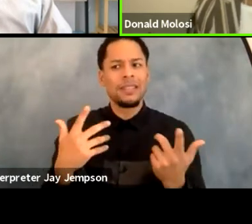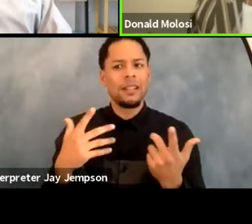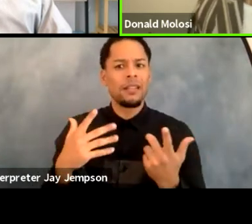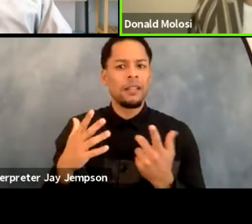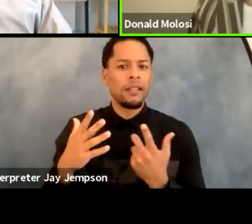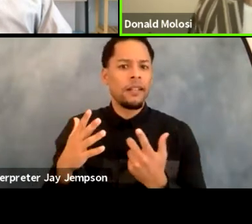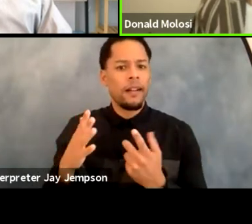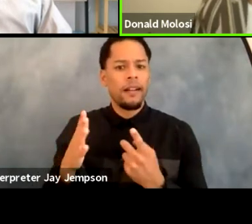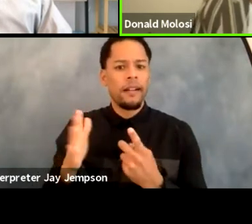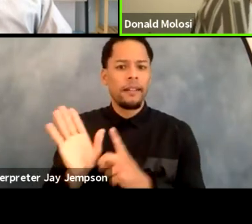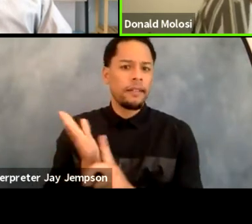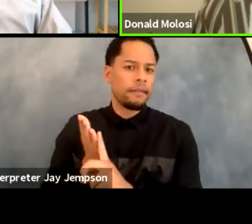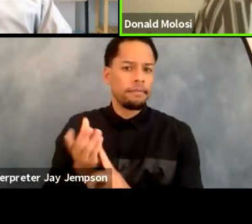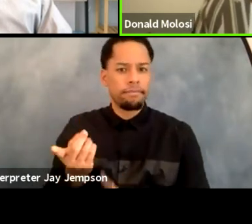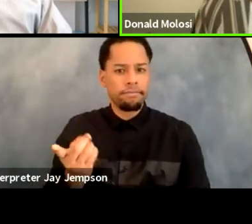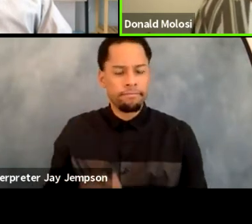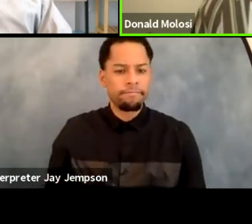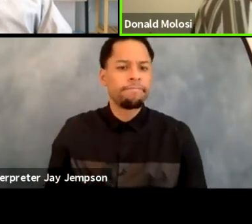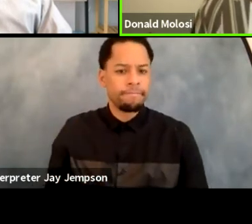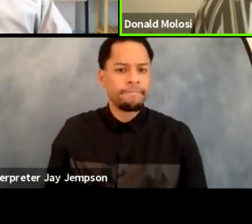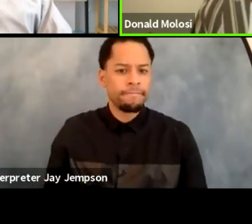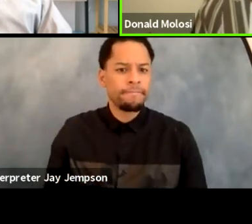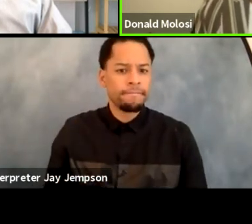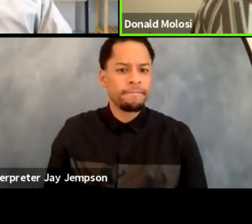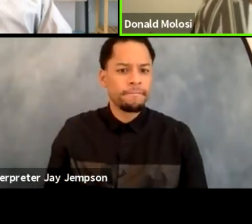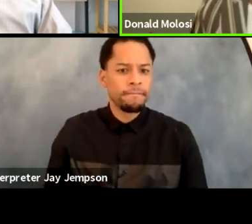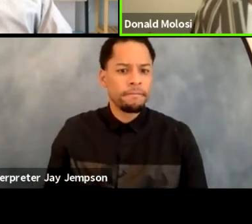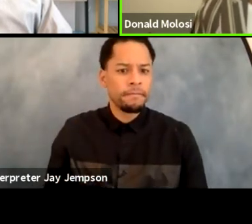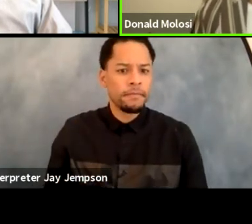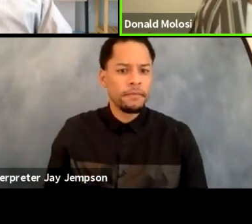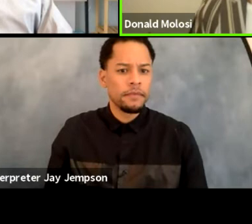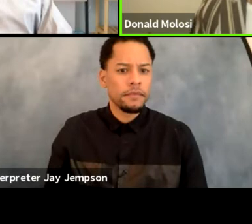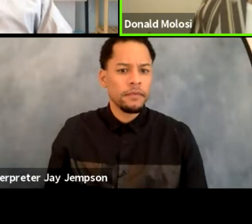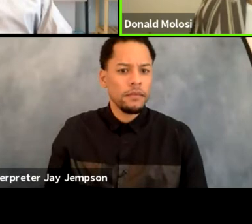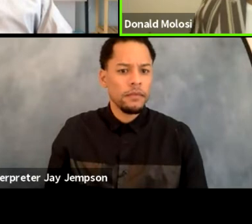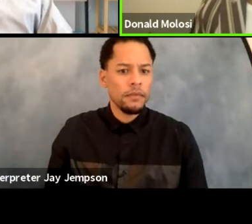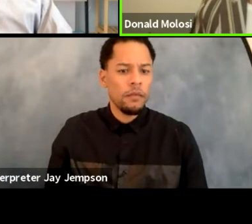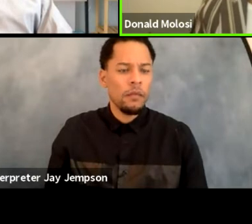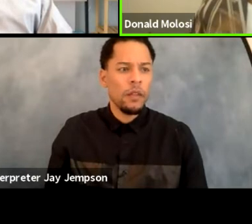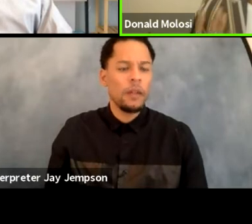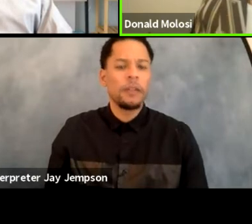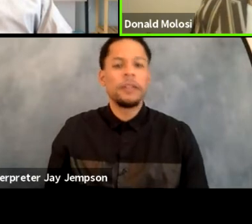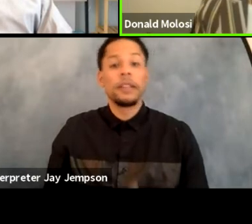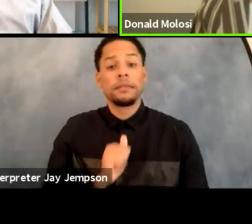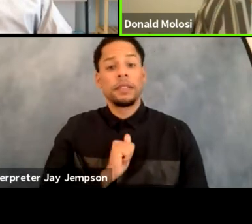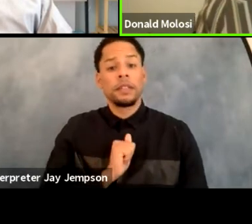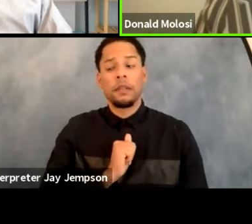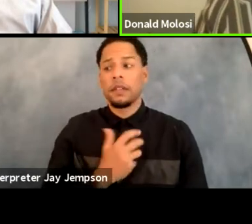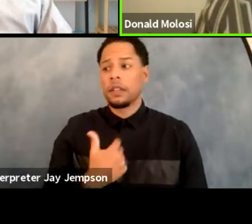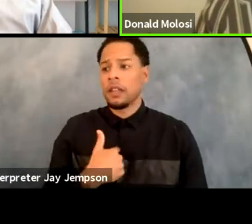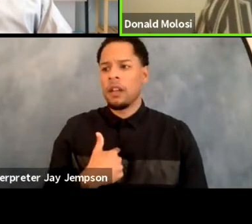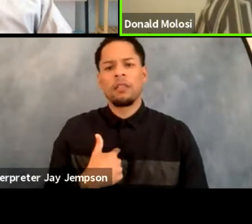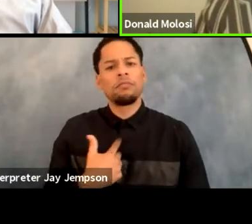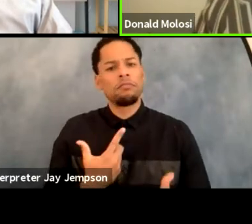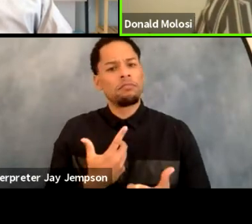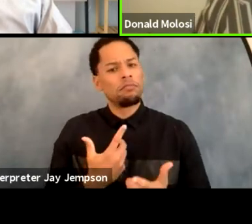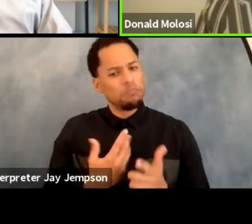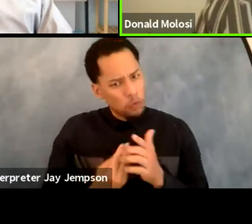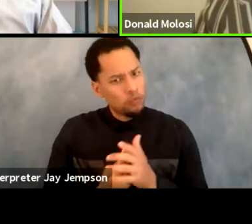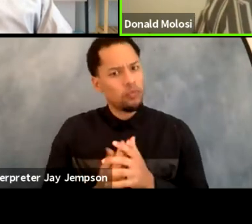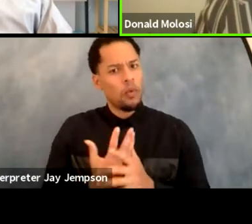you were touching a bit on space, that I had to think about a little differently as I grow as a person,